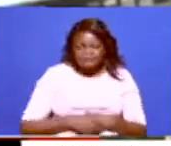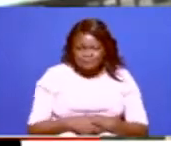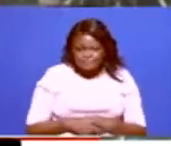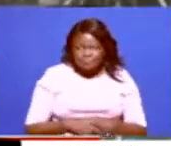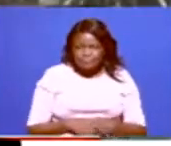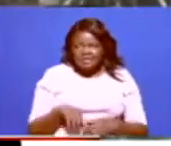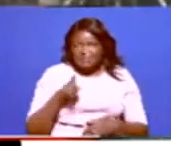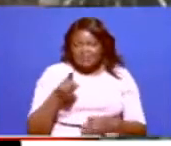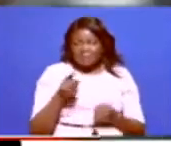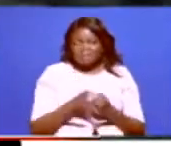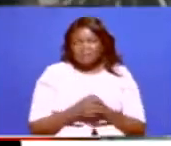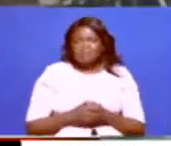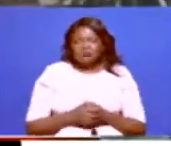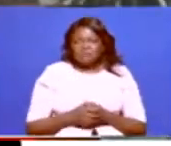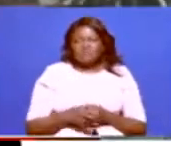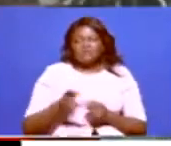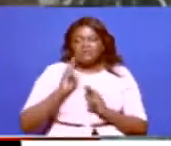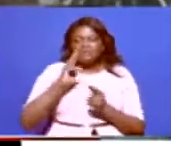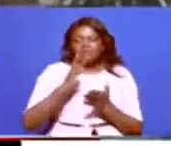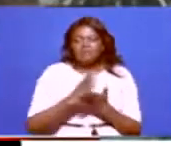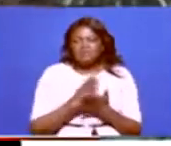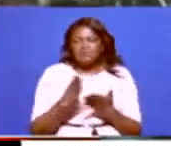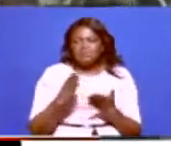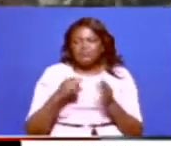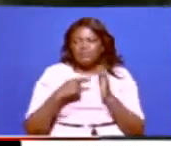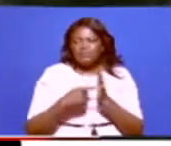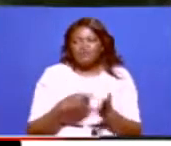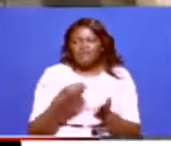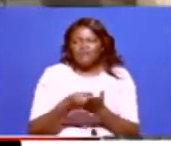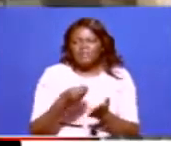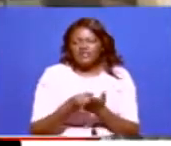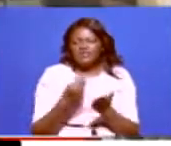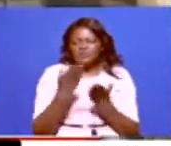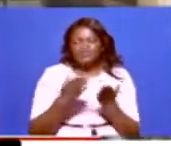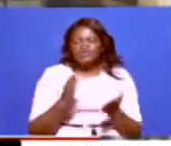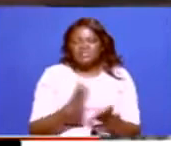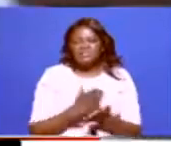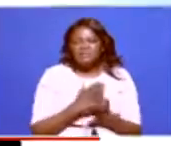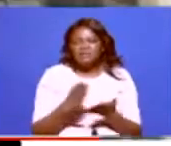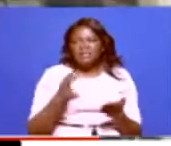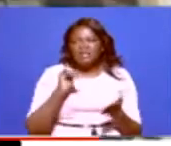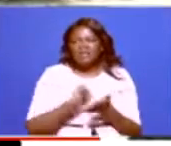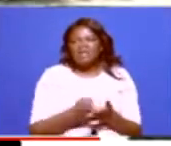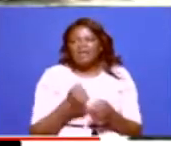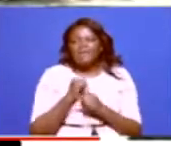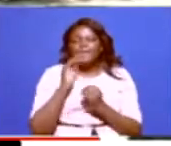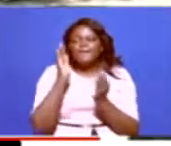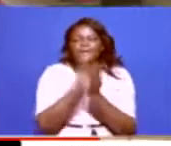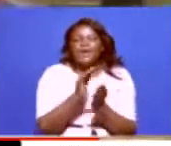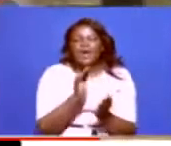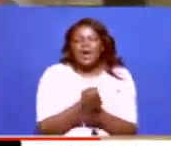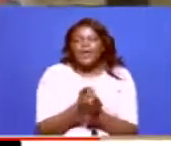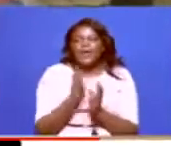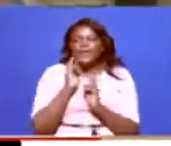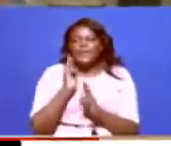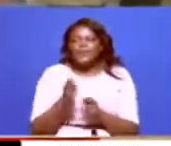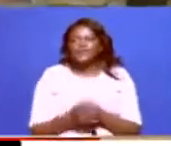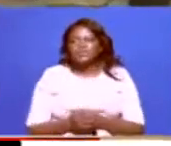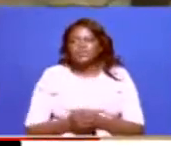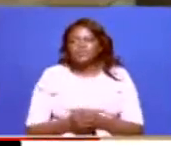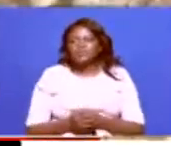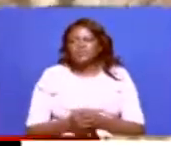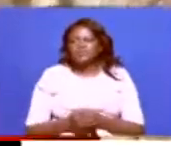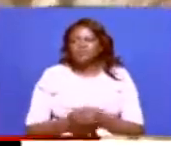has been reported in some sectors, such as the financial services sector, that has seen banks reporting supernormal profits, and